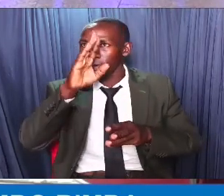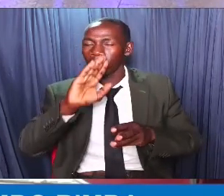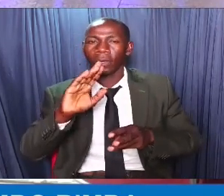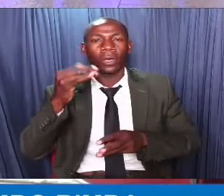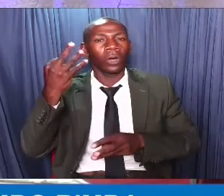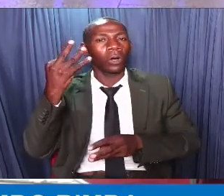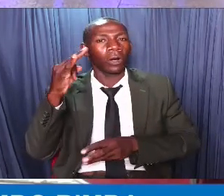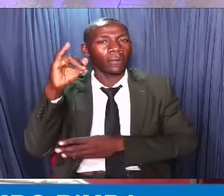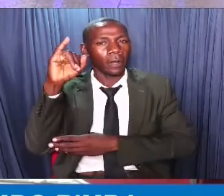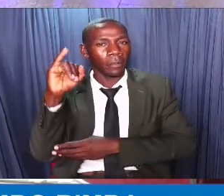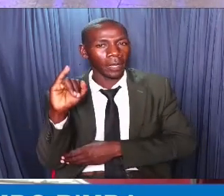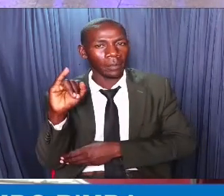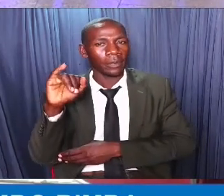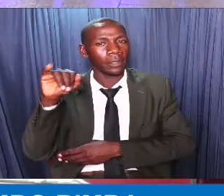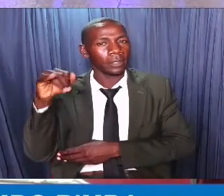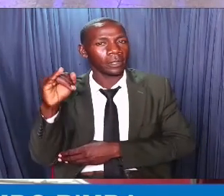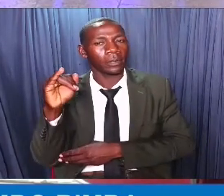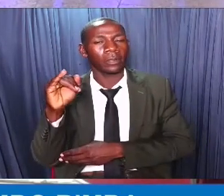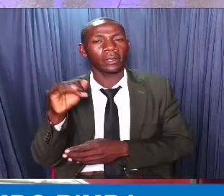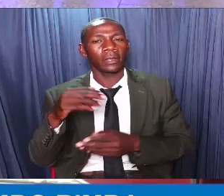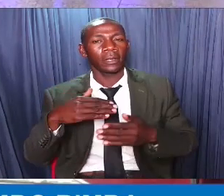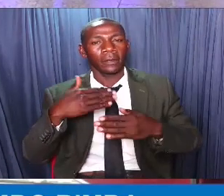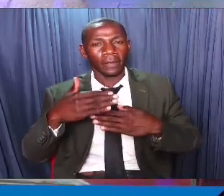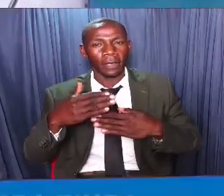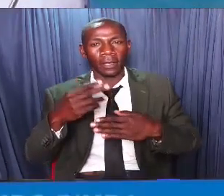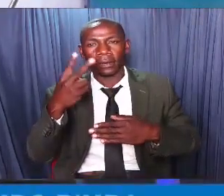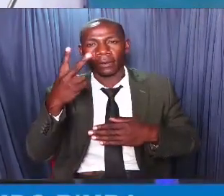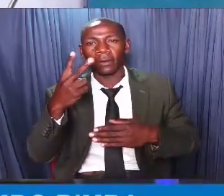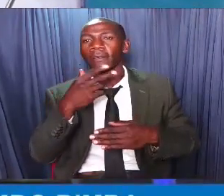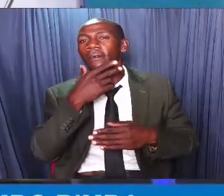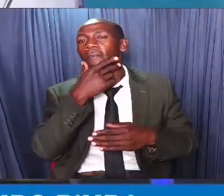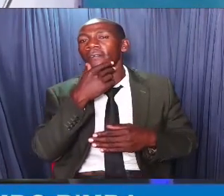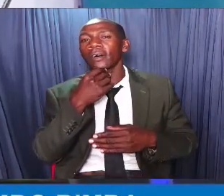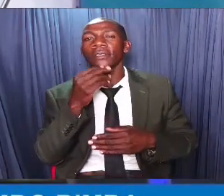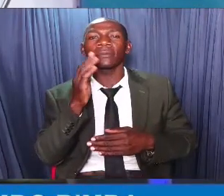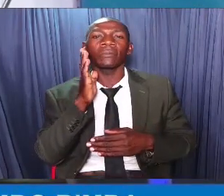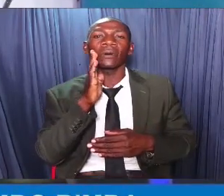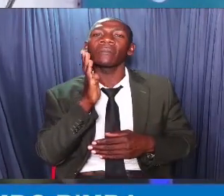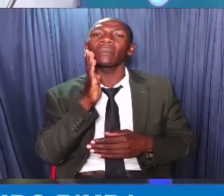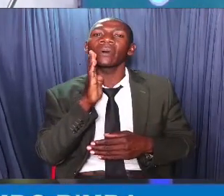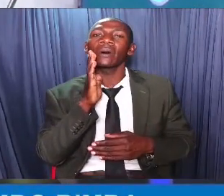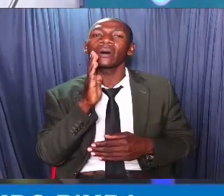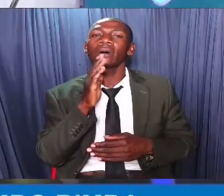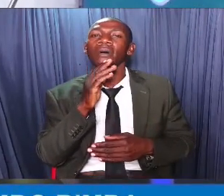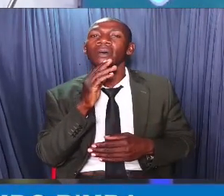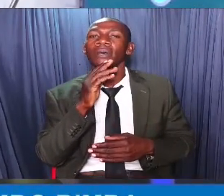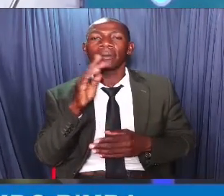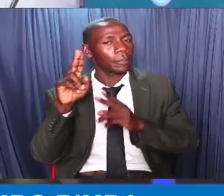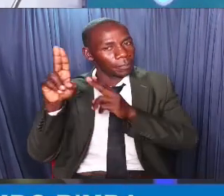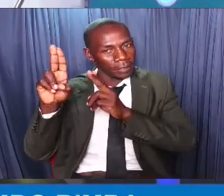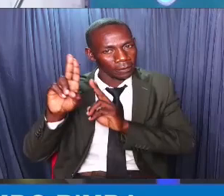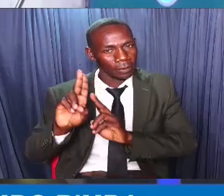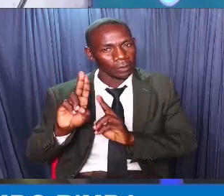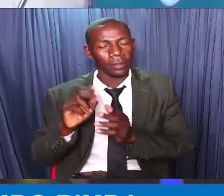Abraham, Isaac na Jacob. God of Abraham, Isaac and Jacob. Mungu wa pili ni babako. Second God is your father. Kinasema heshimu. It